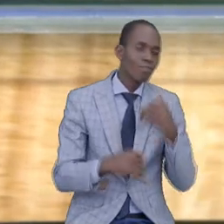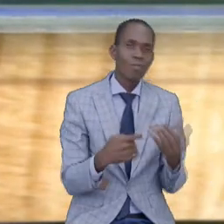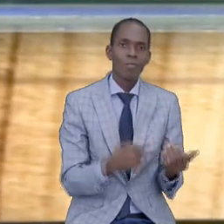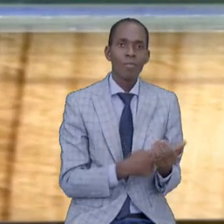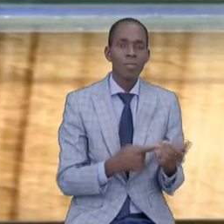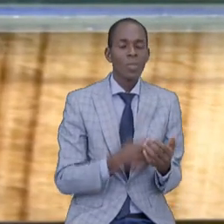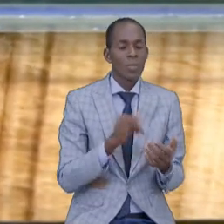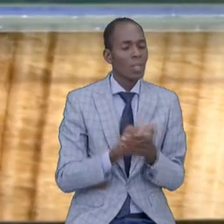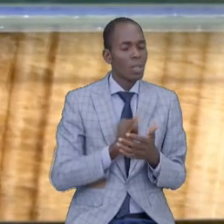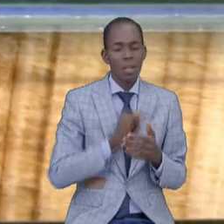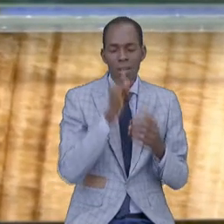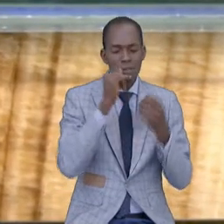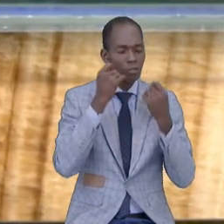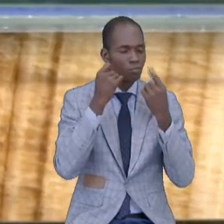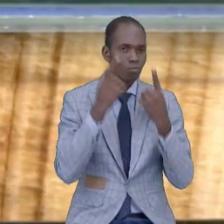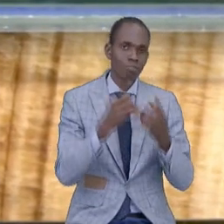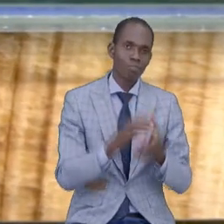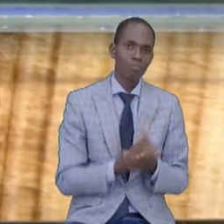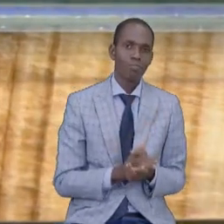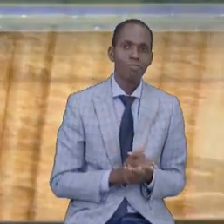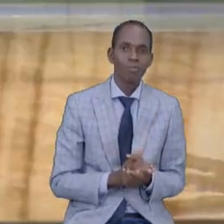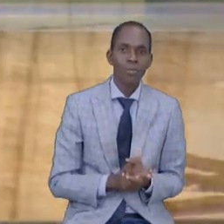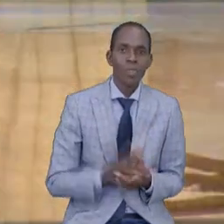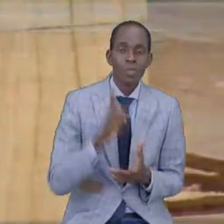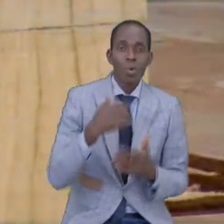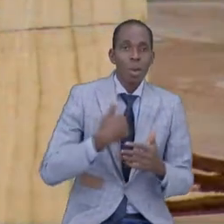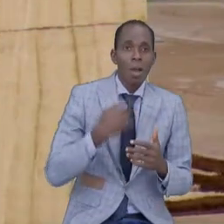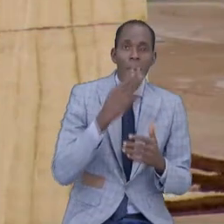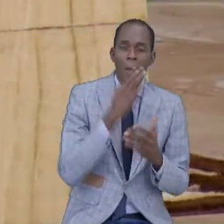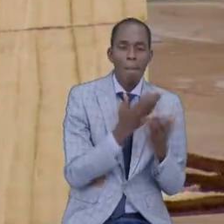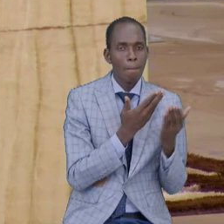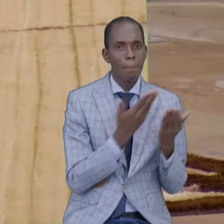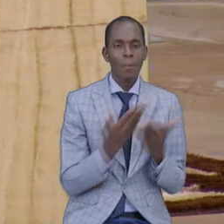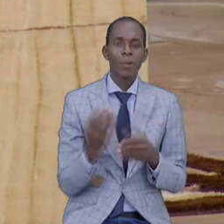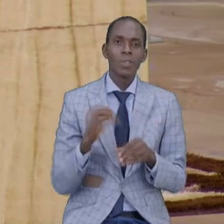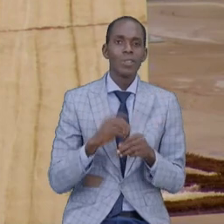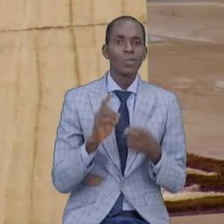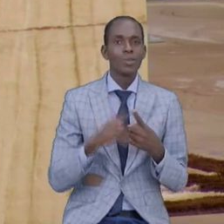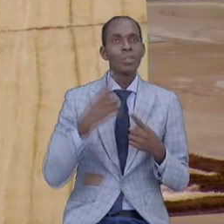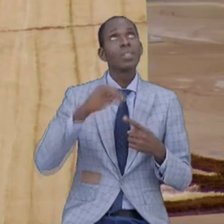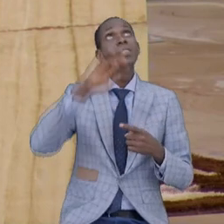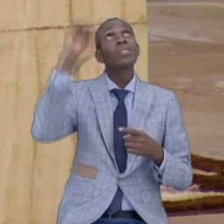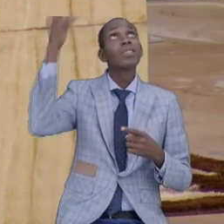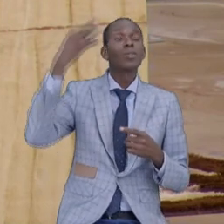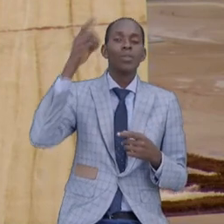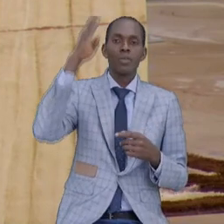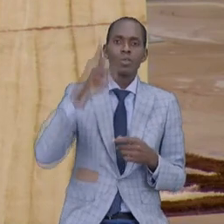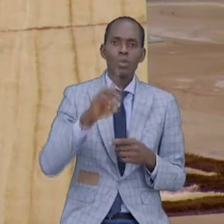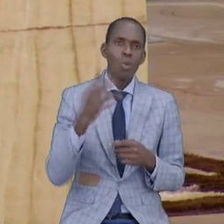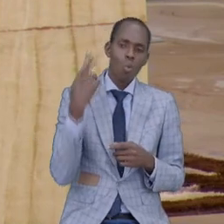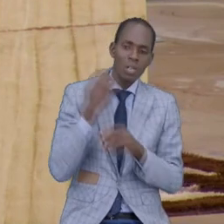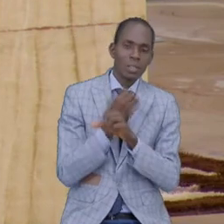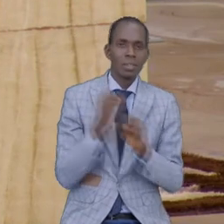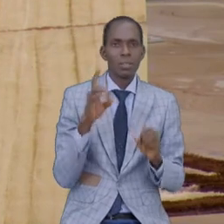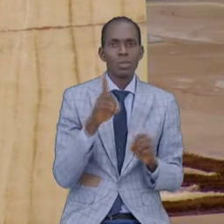I marvel. You have been brought into the grace of God. You were saved. You were